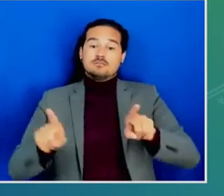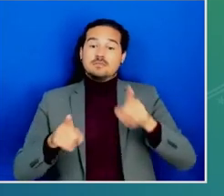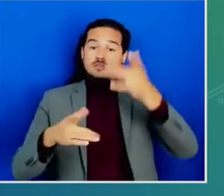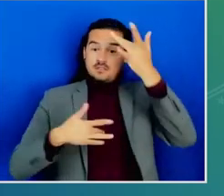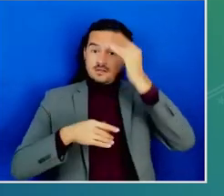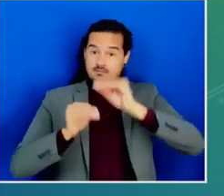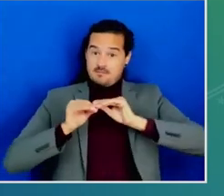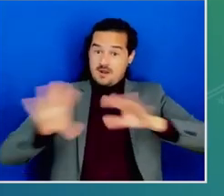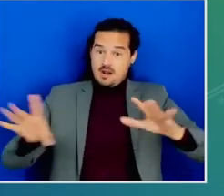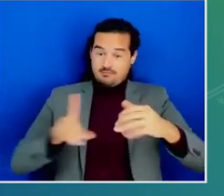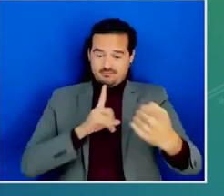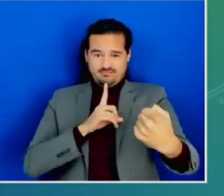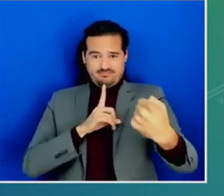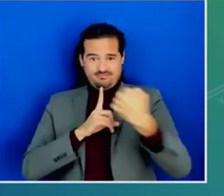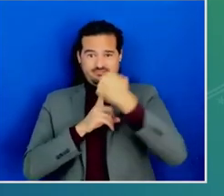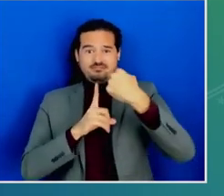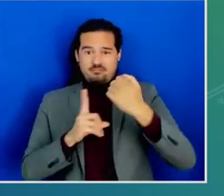you were there for me.